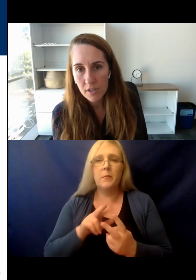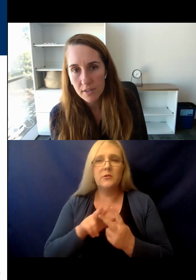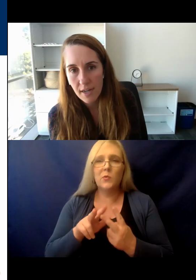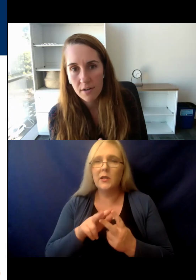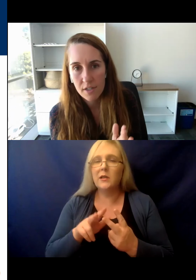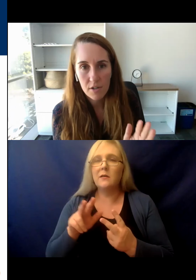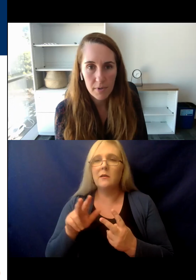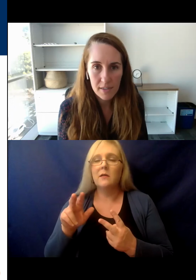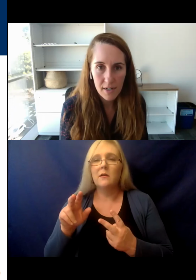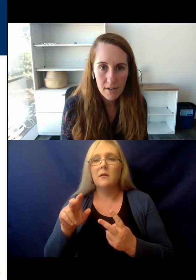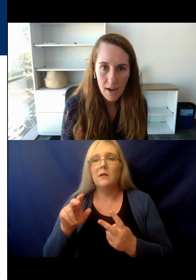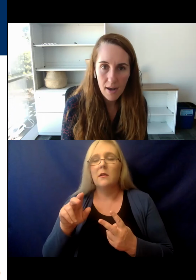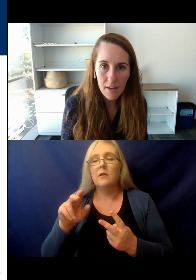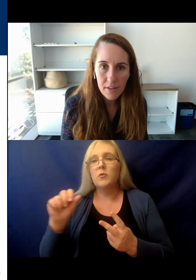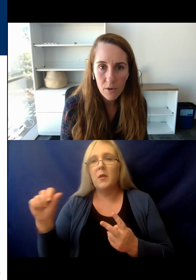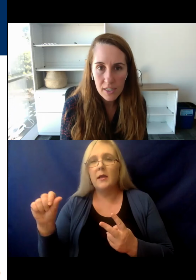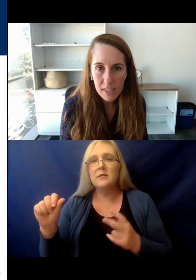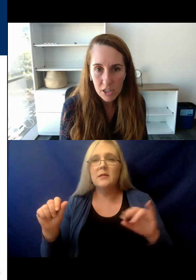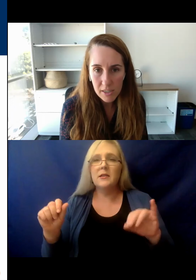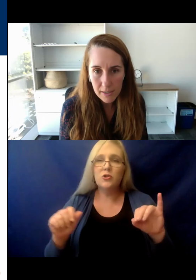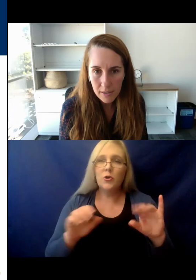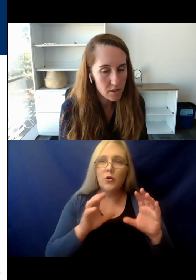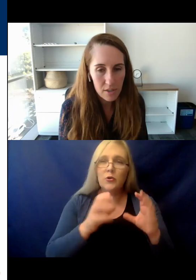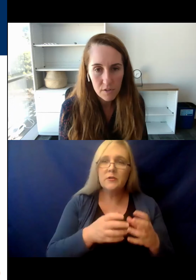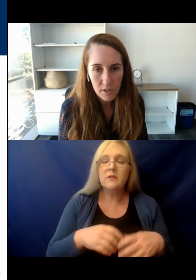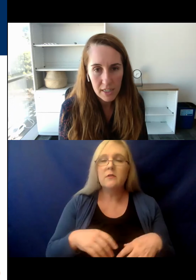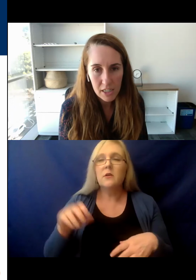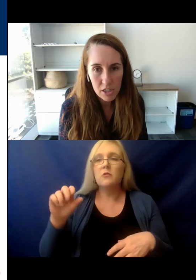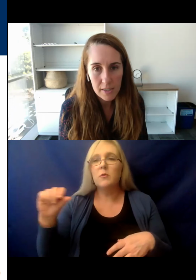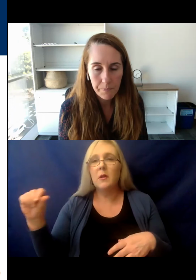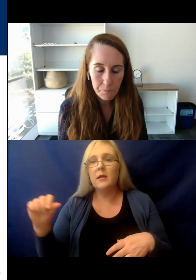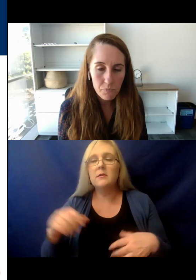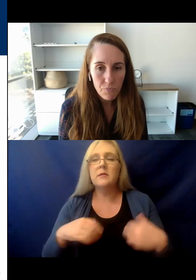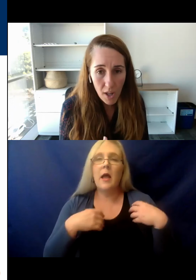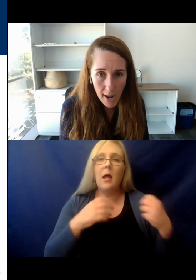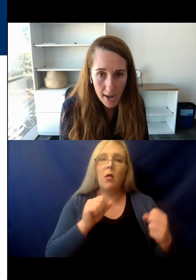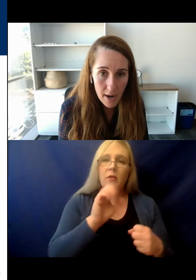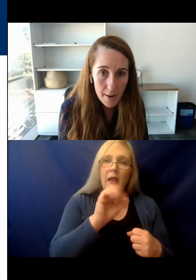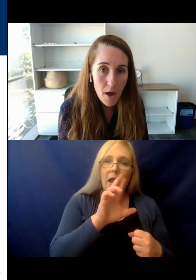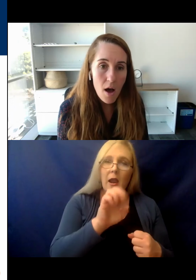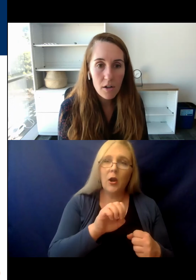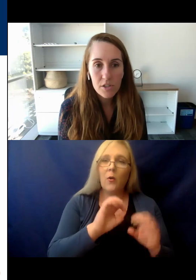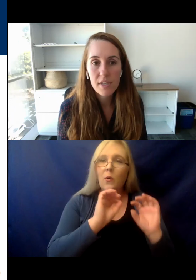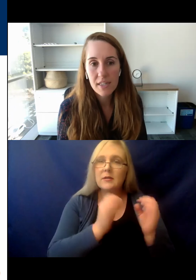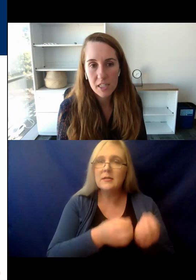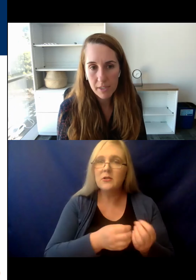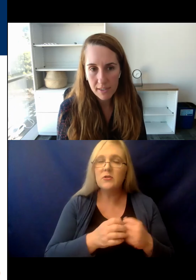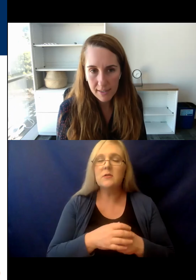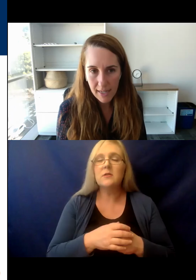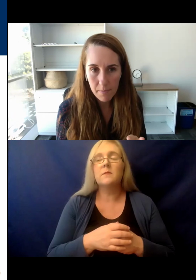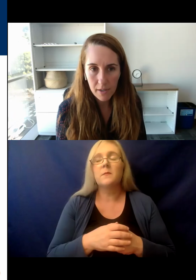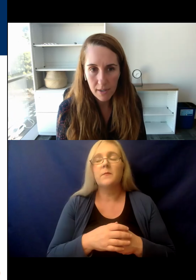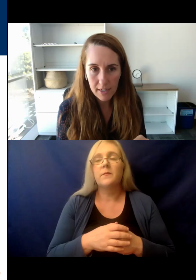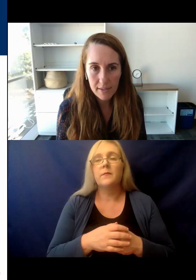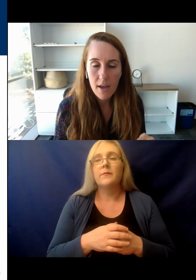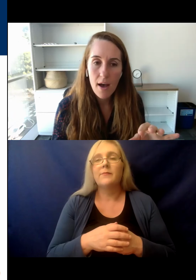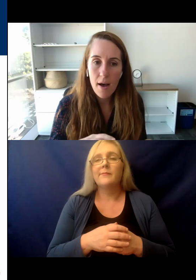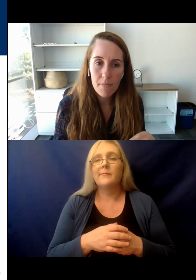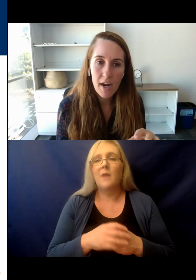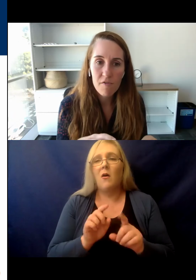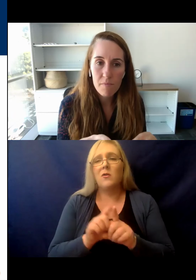and insurers and AAAs and healthcare organizations, delivery organizations. And also that this business